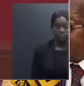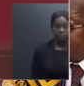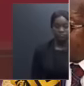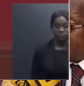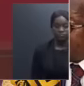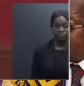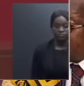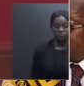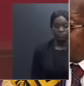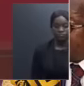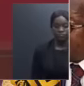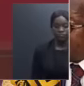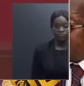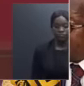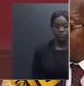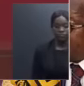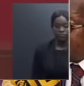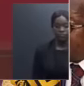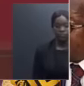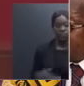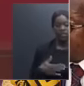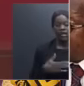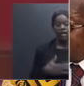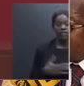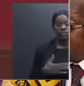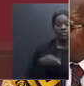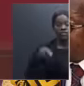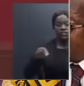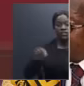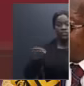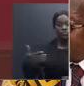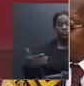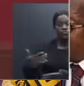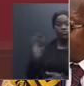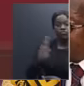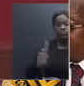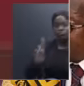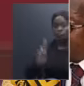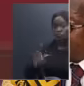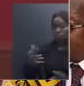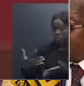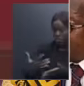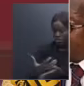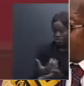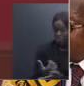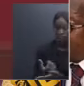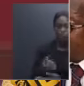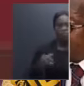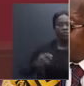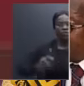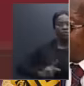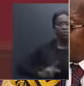Please, you have to apply the new standing orders in this matter.